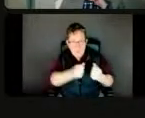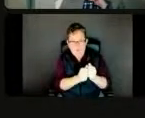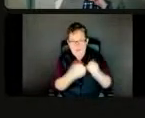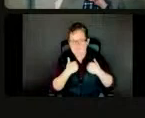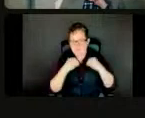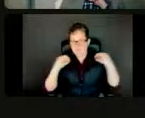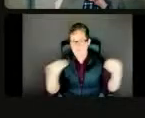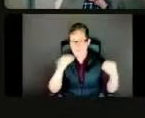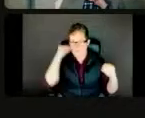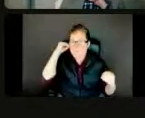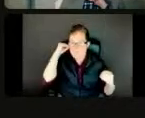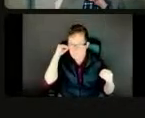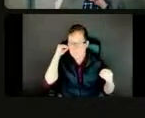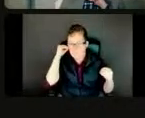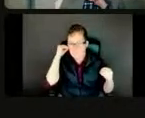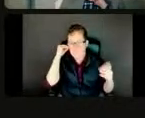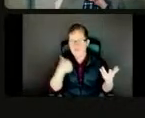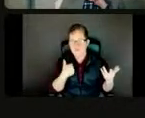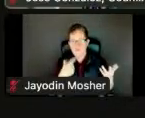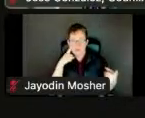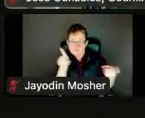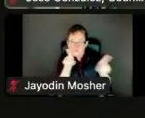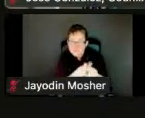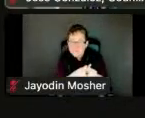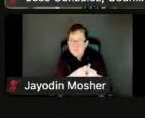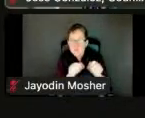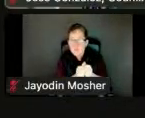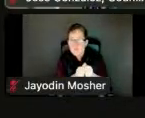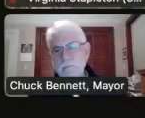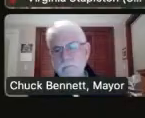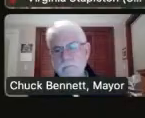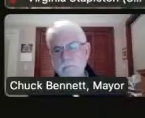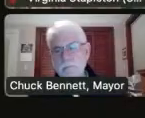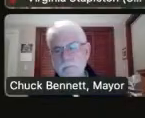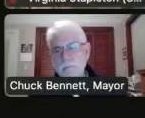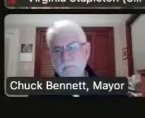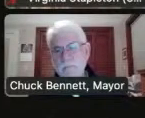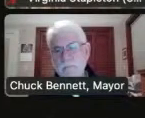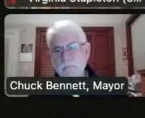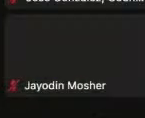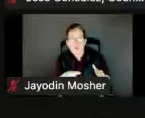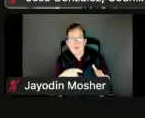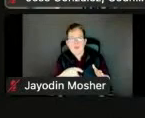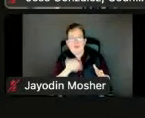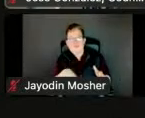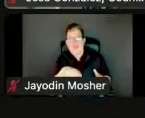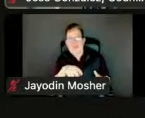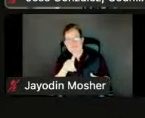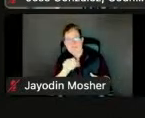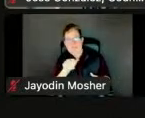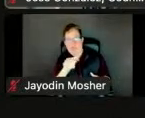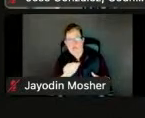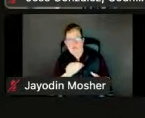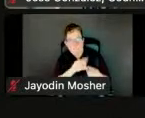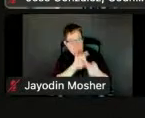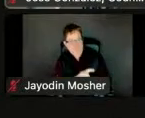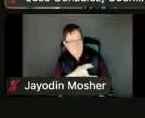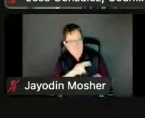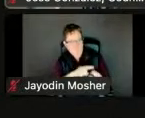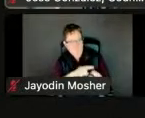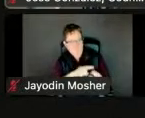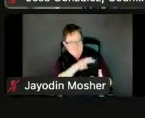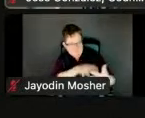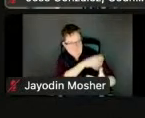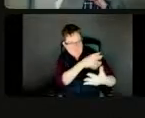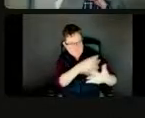unsheltered. So, you know, I agree with the fellow counselors that want, you know, that metric data tied directly to this as a reminder,